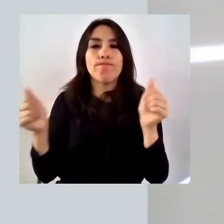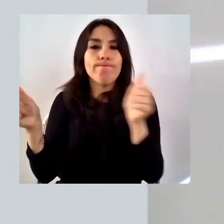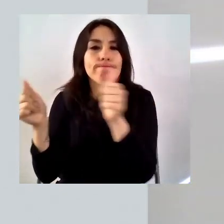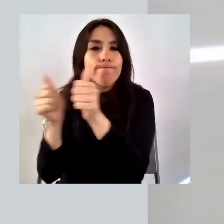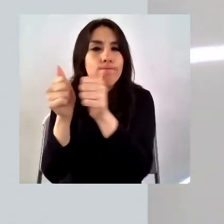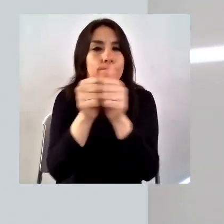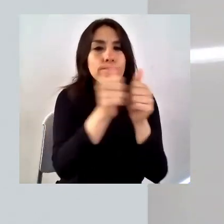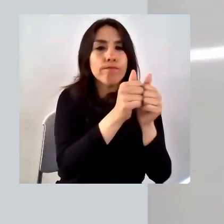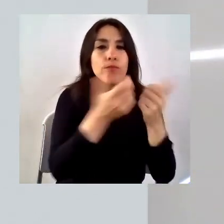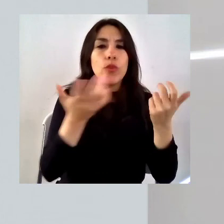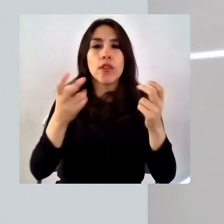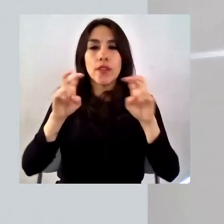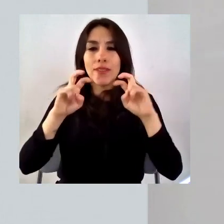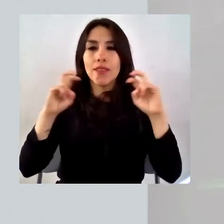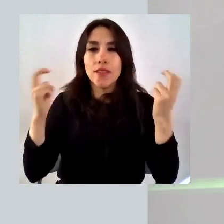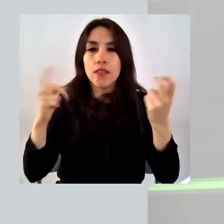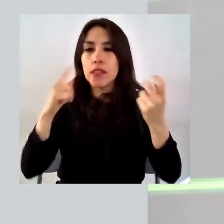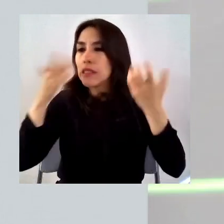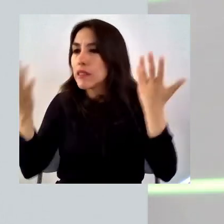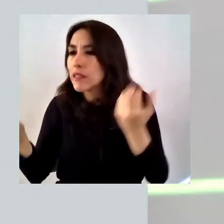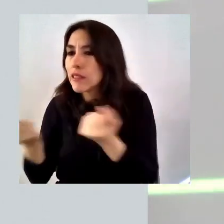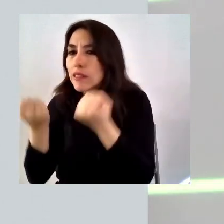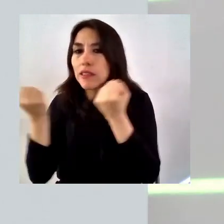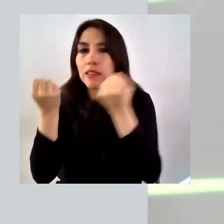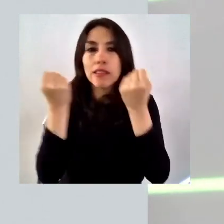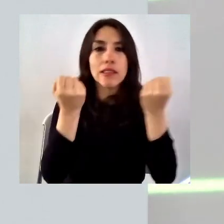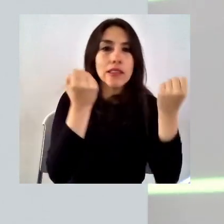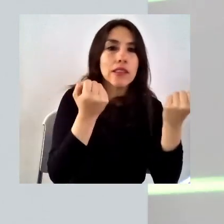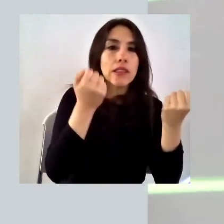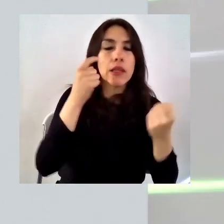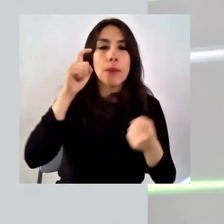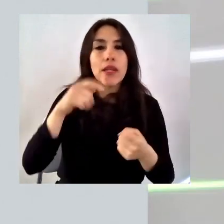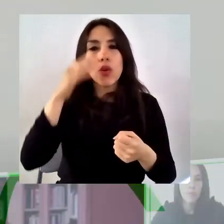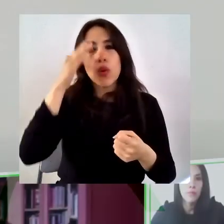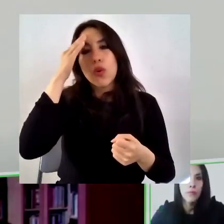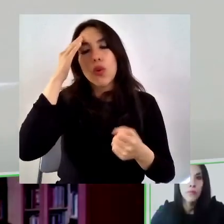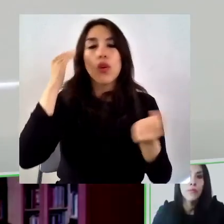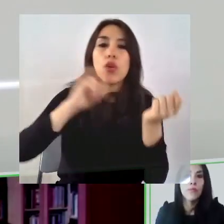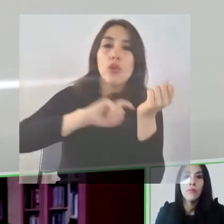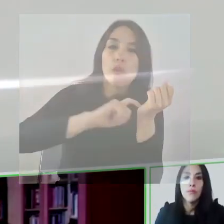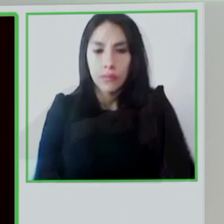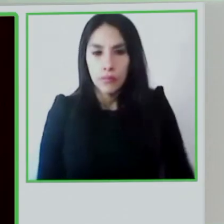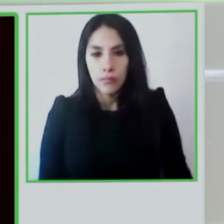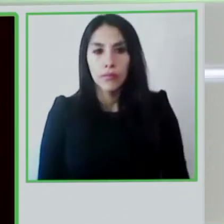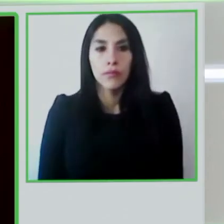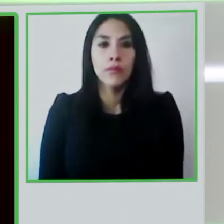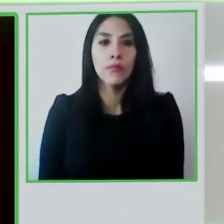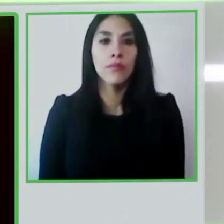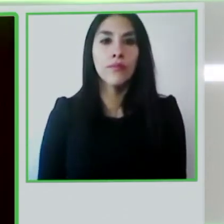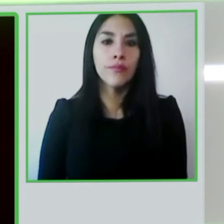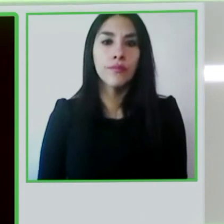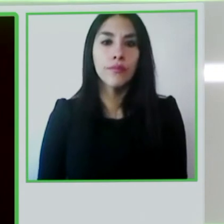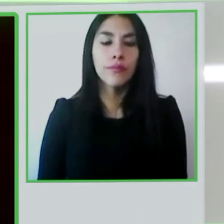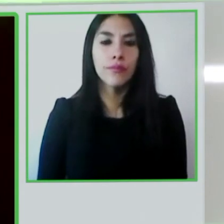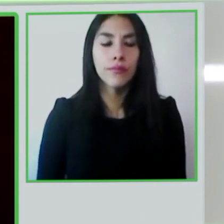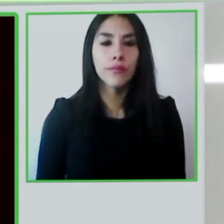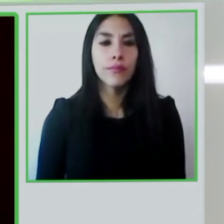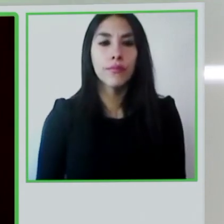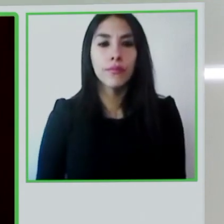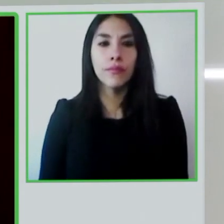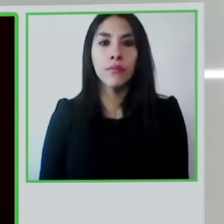senior executives and their peers that they should think and behave differently when it comes to people with disabilities?